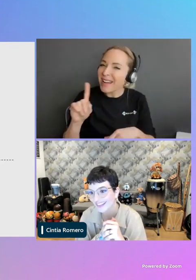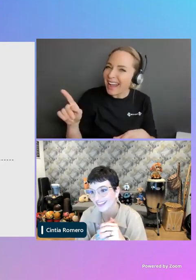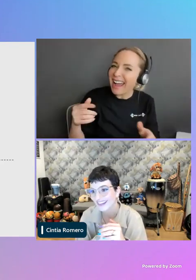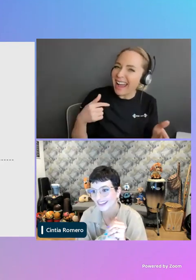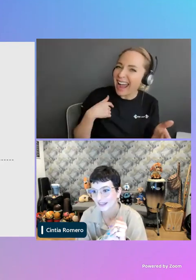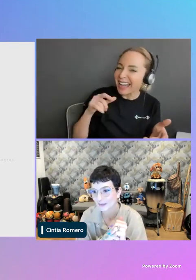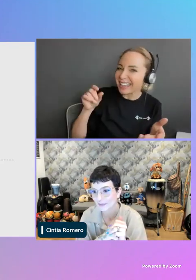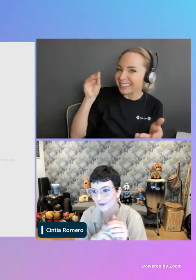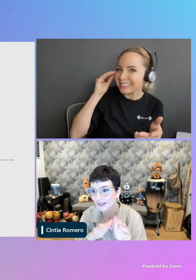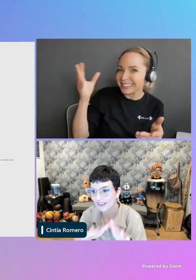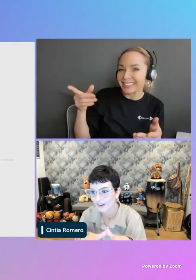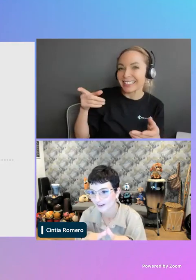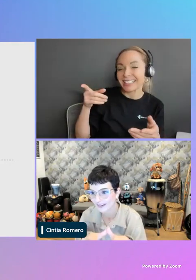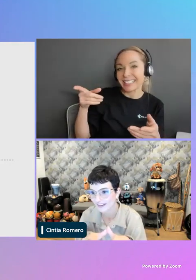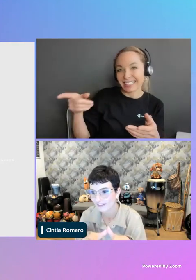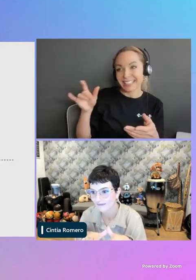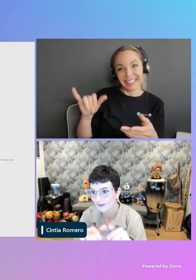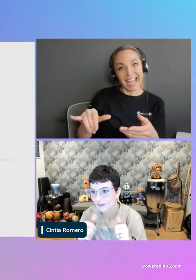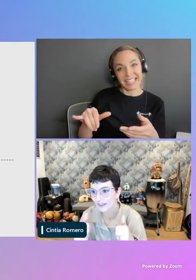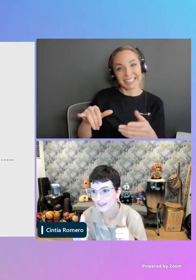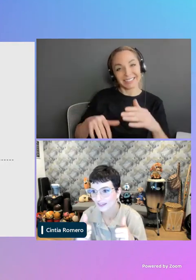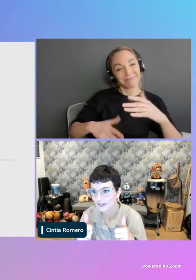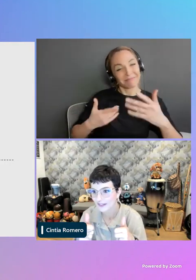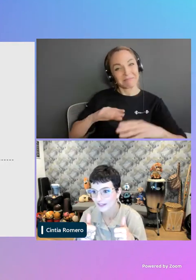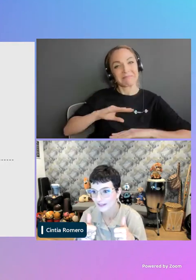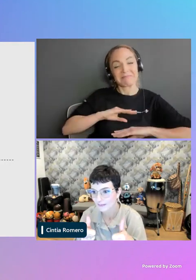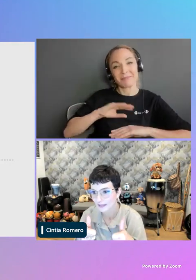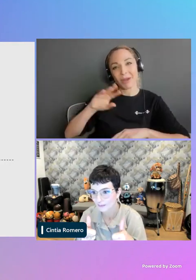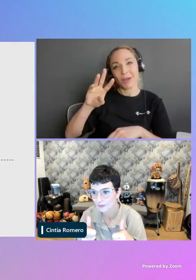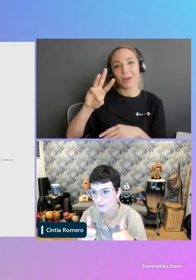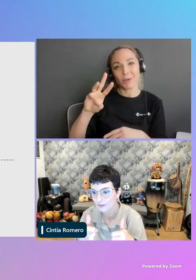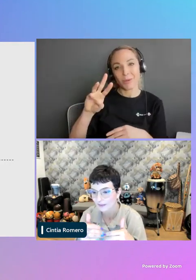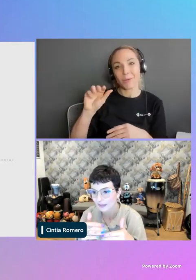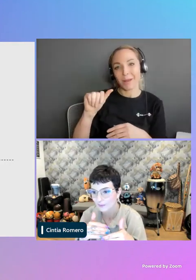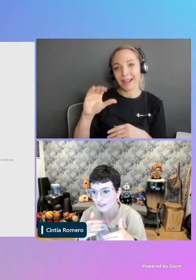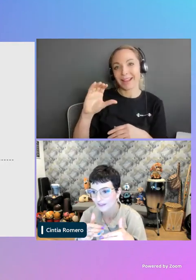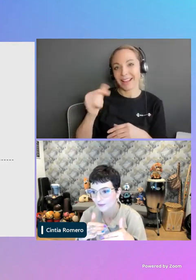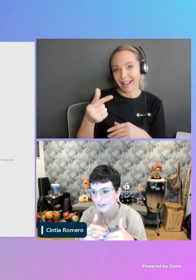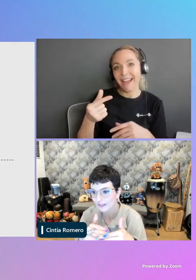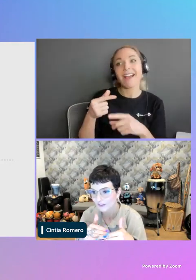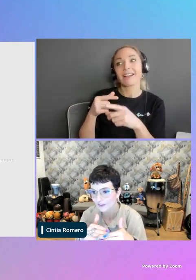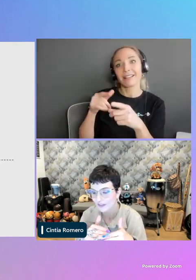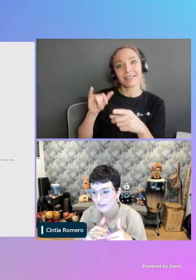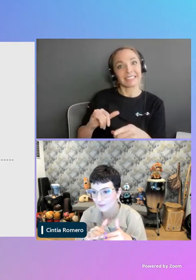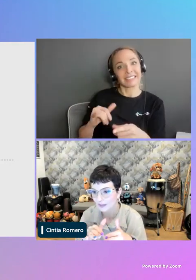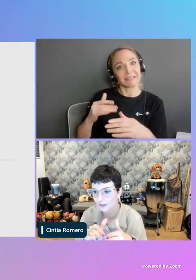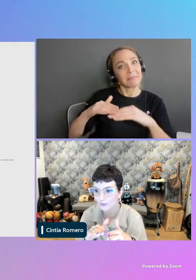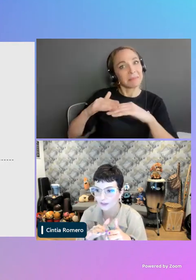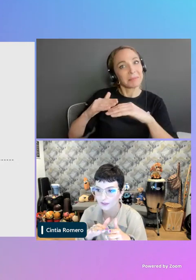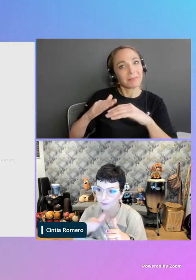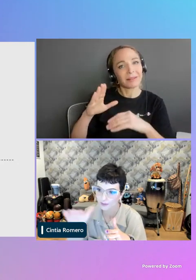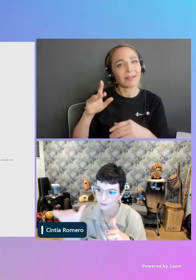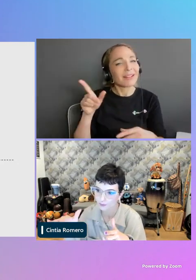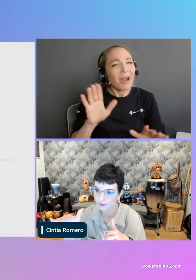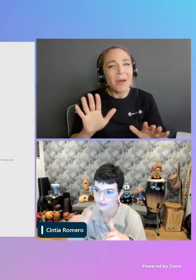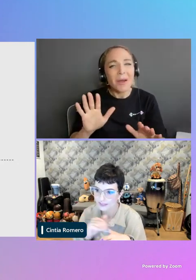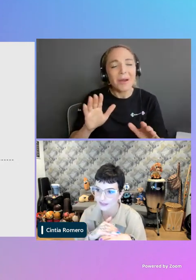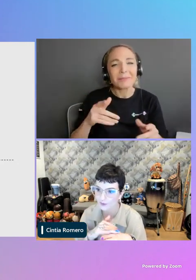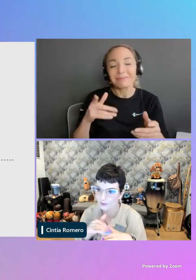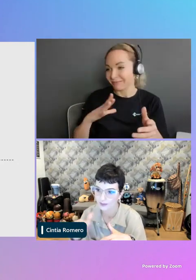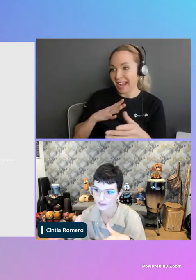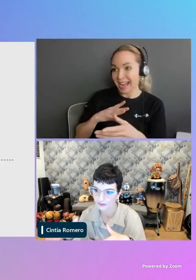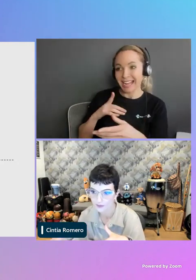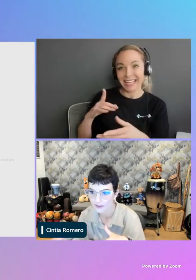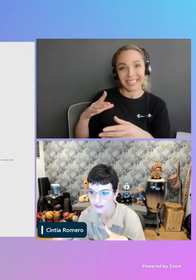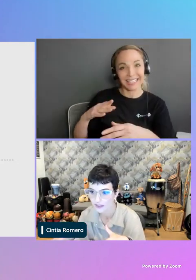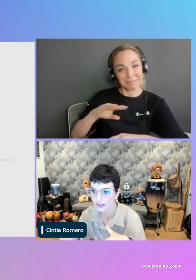minimal target area. Okay, this is the minimal, but can we iterate to see if we can go a little bit more and see